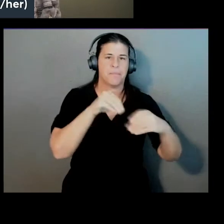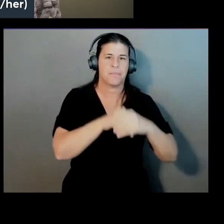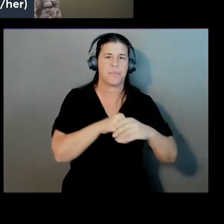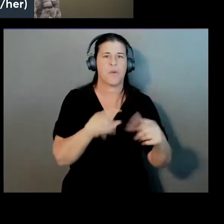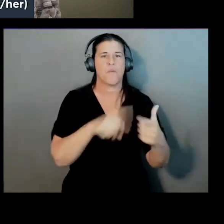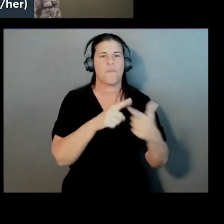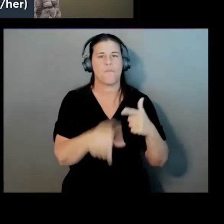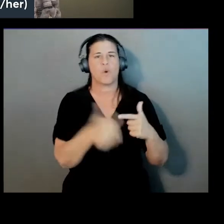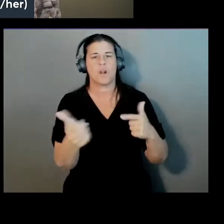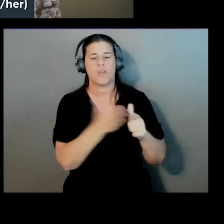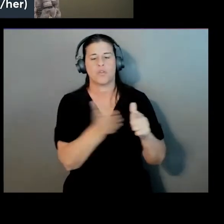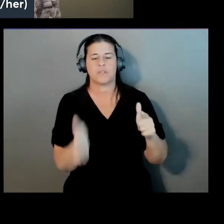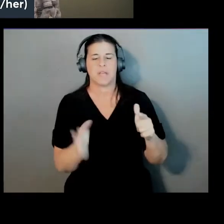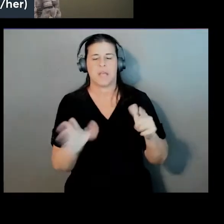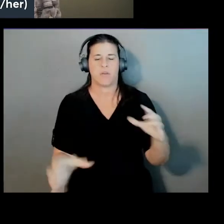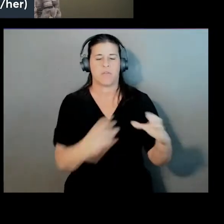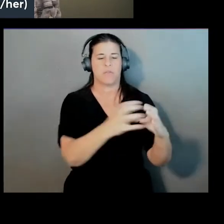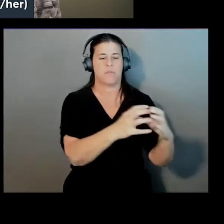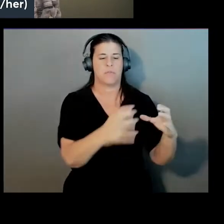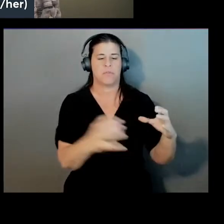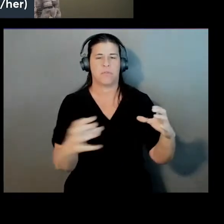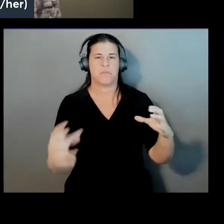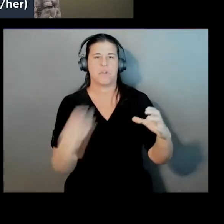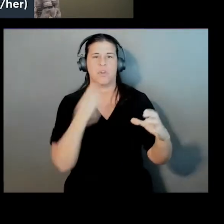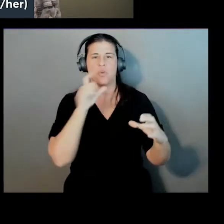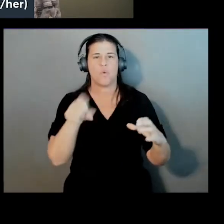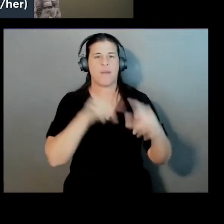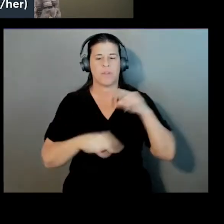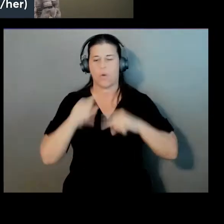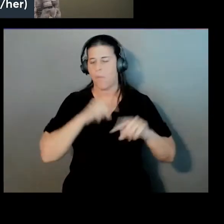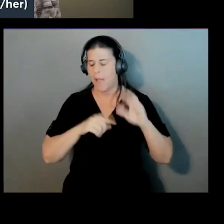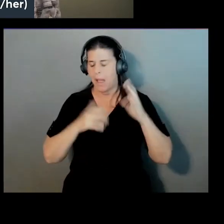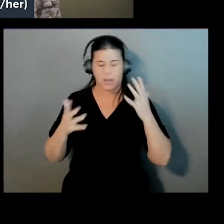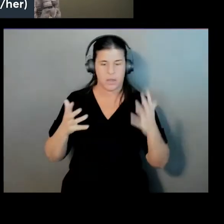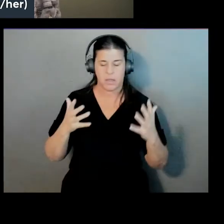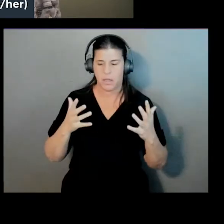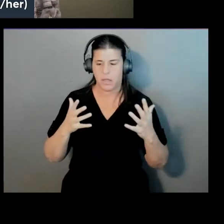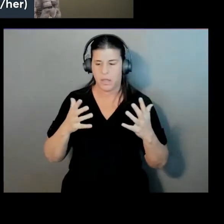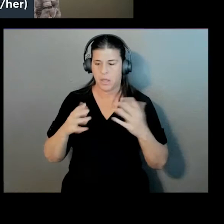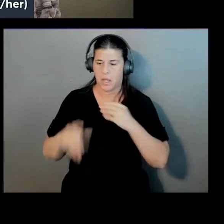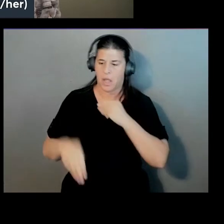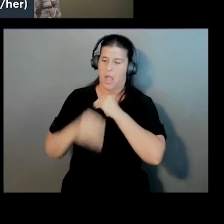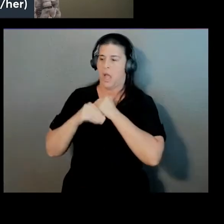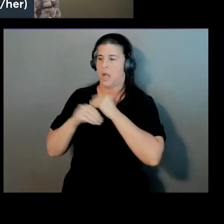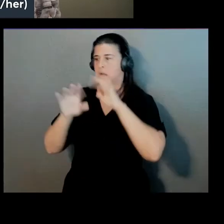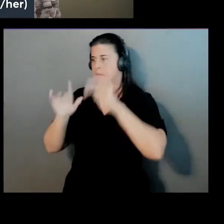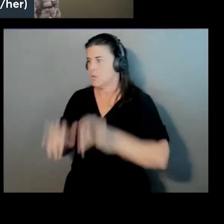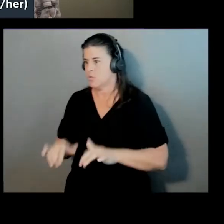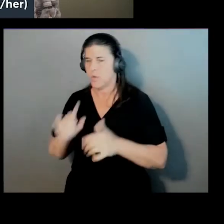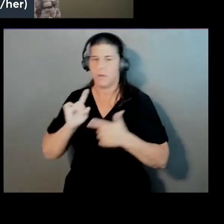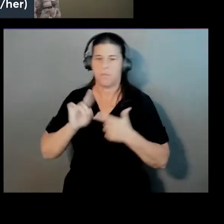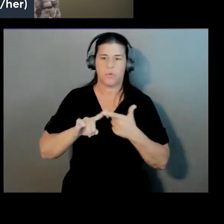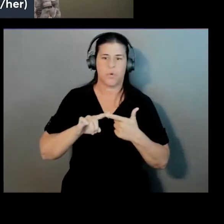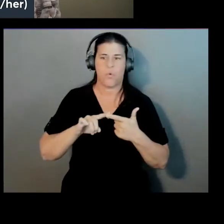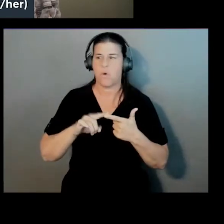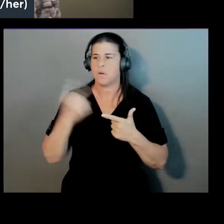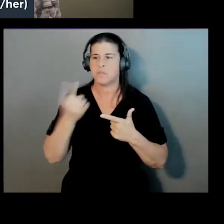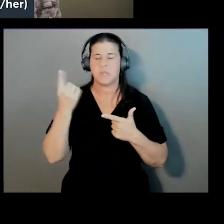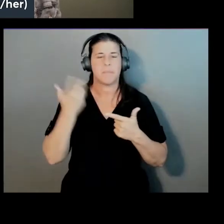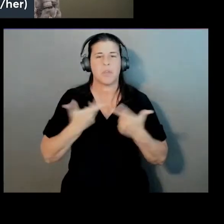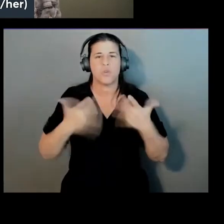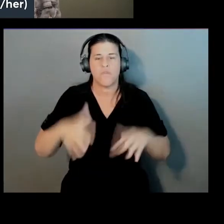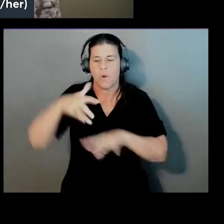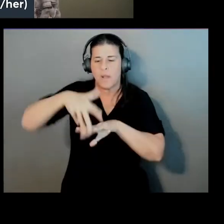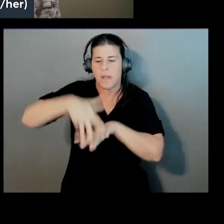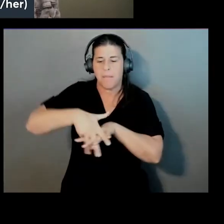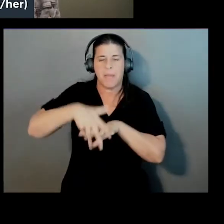pool without having to go back in and edit your scripts or anything you've embedded that pool